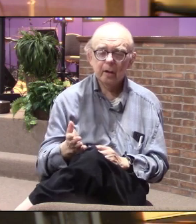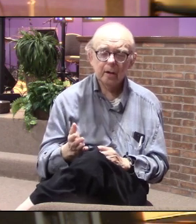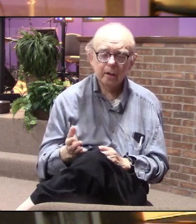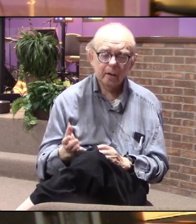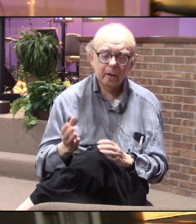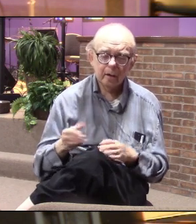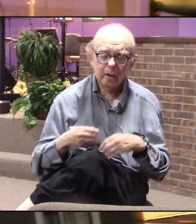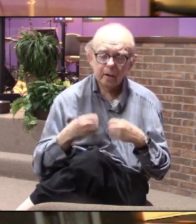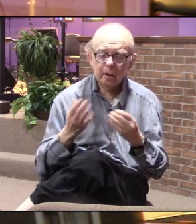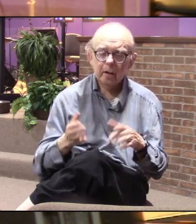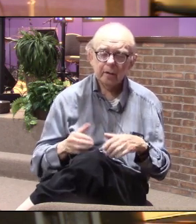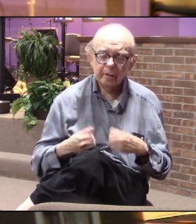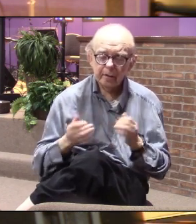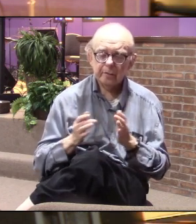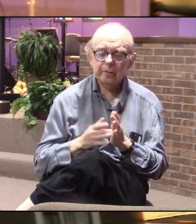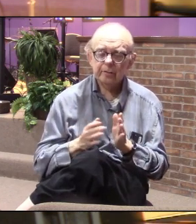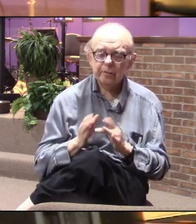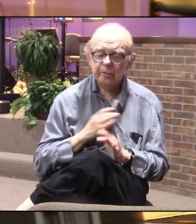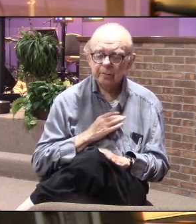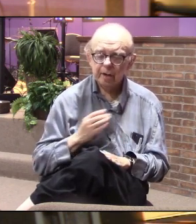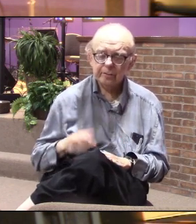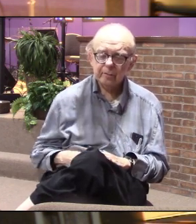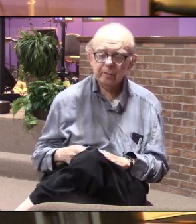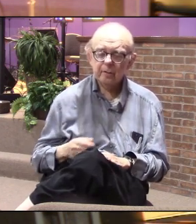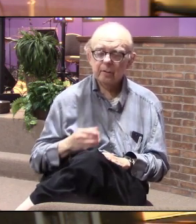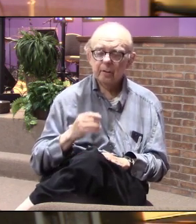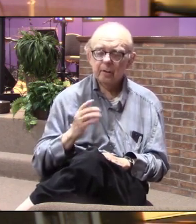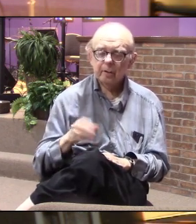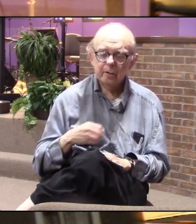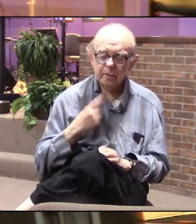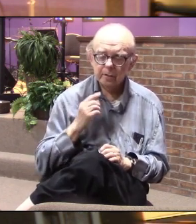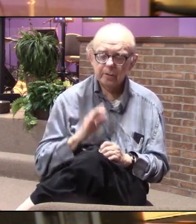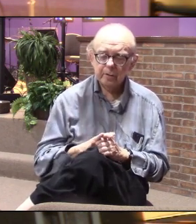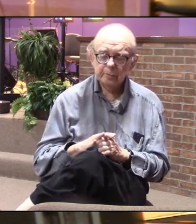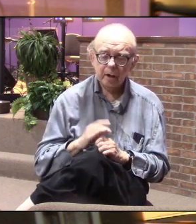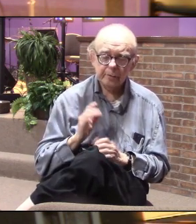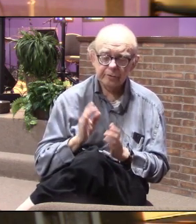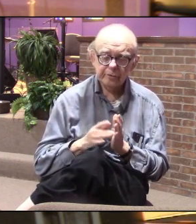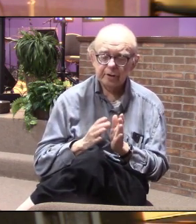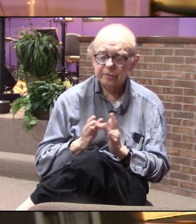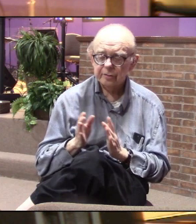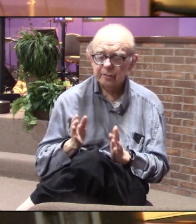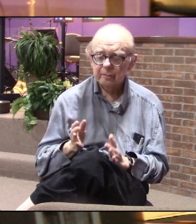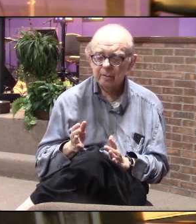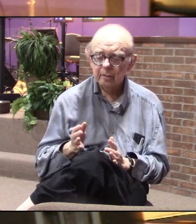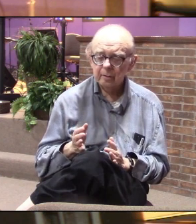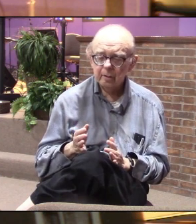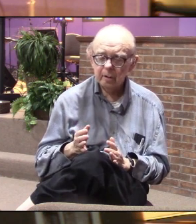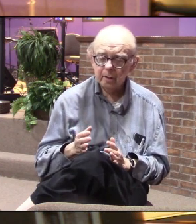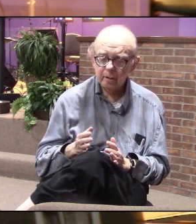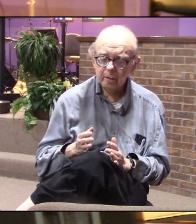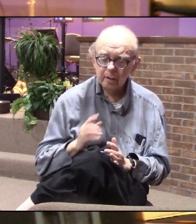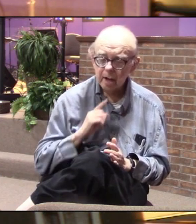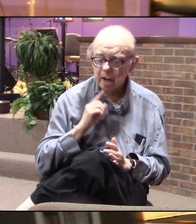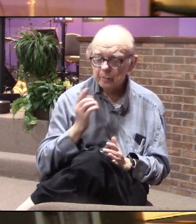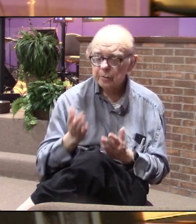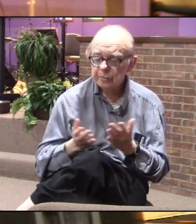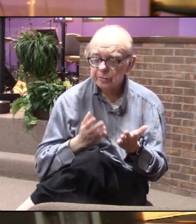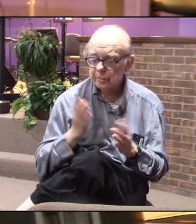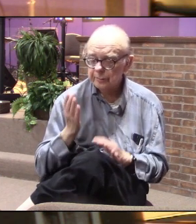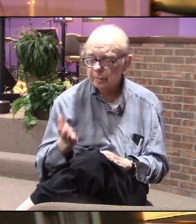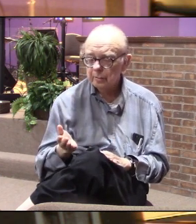your life to Christ, ladies and gentlemen, you promised Him, I will serve you.